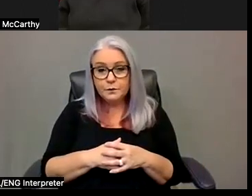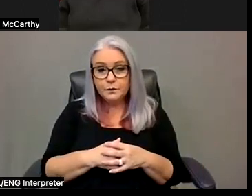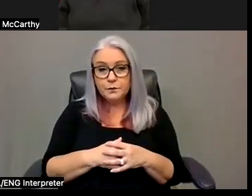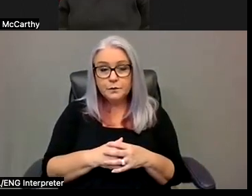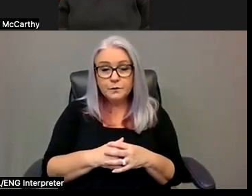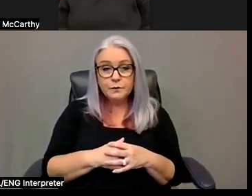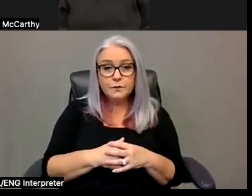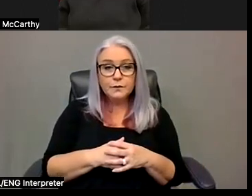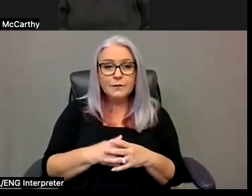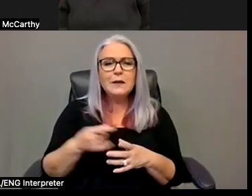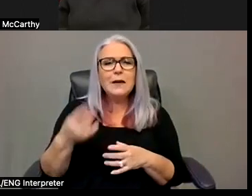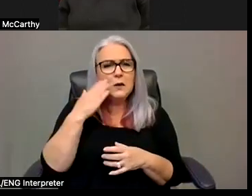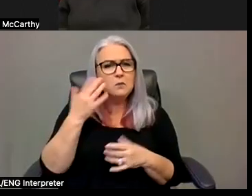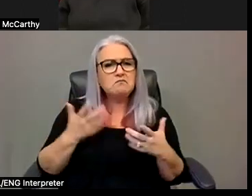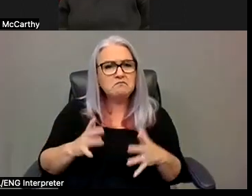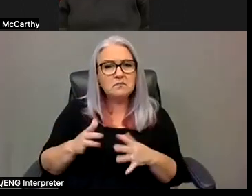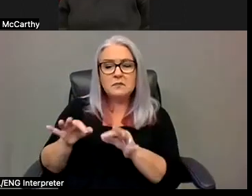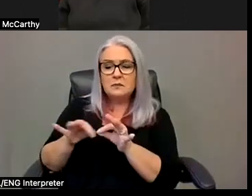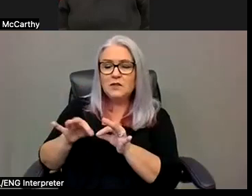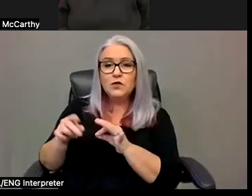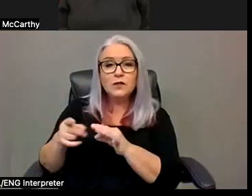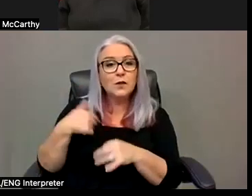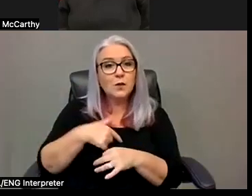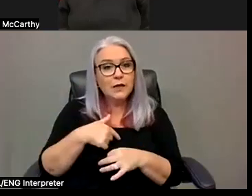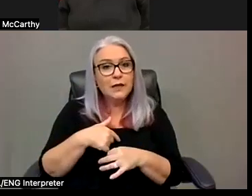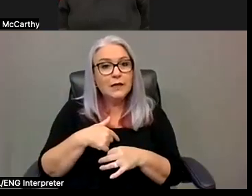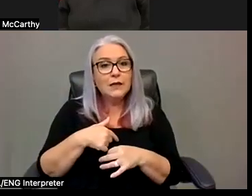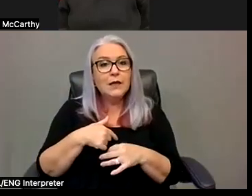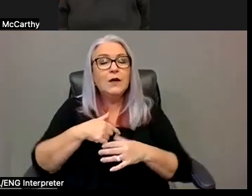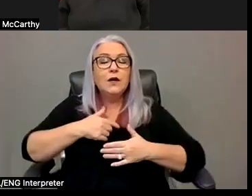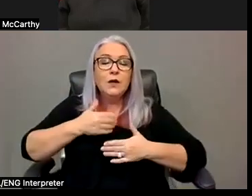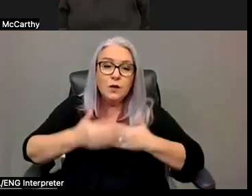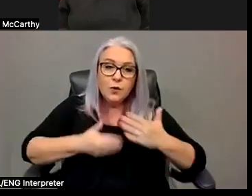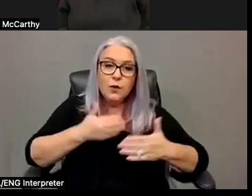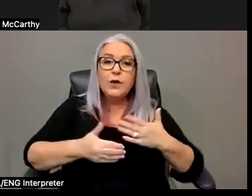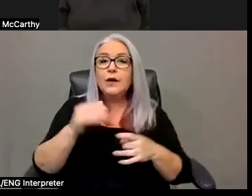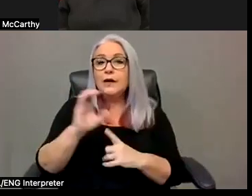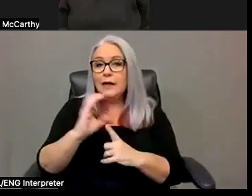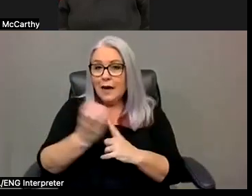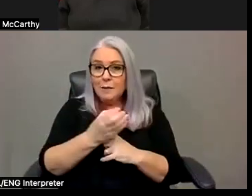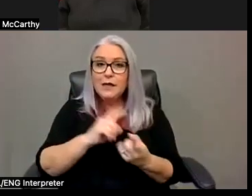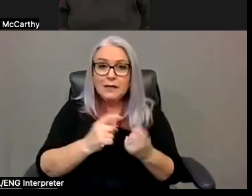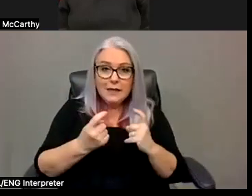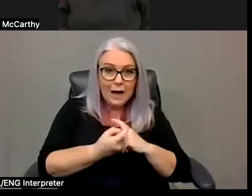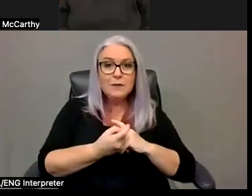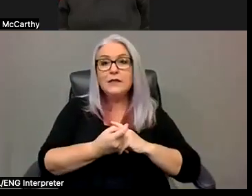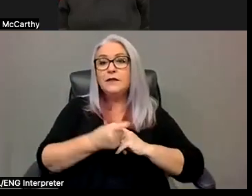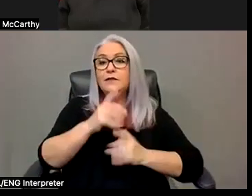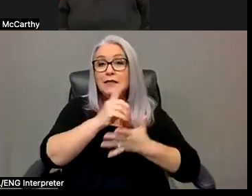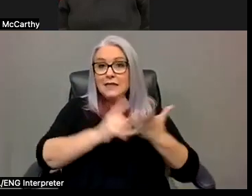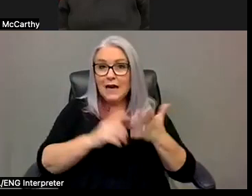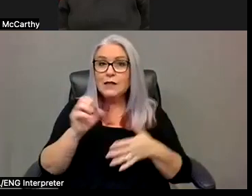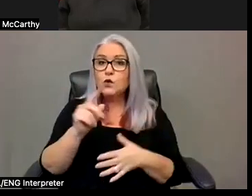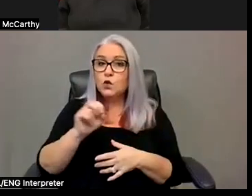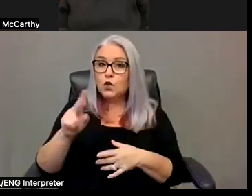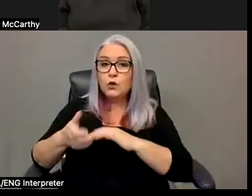As it's been mentioned, we did go through the Climate Adaptive Design Studio. That was a collaboration